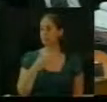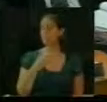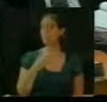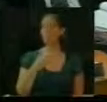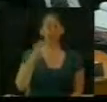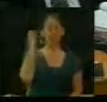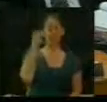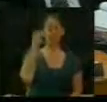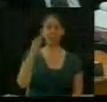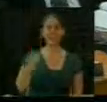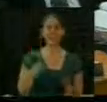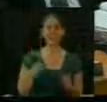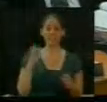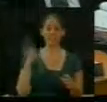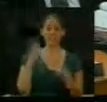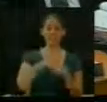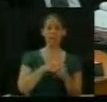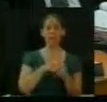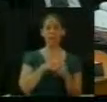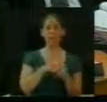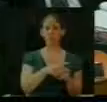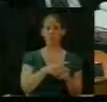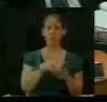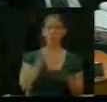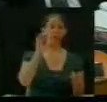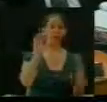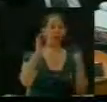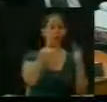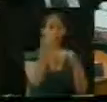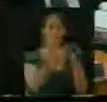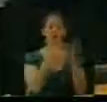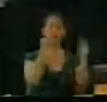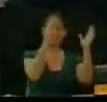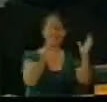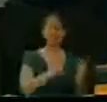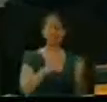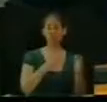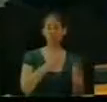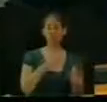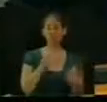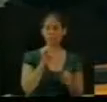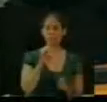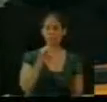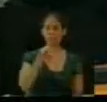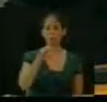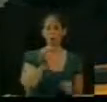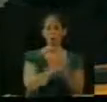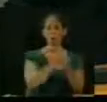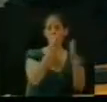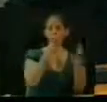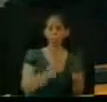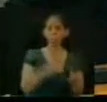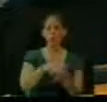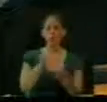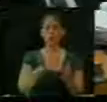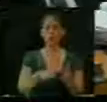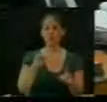to all school teachers, county employees, as well as every elected official and every employee in Knox County